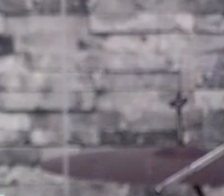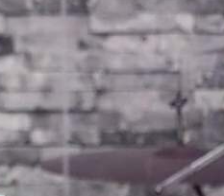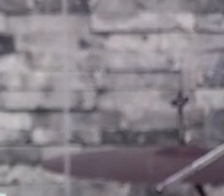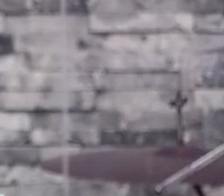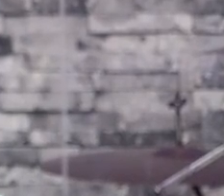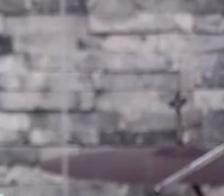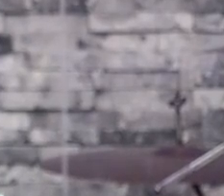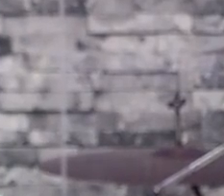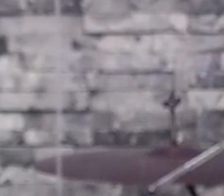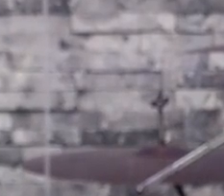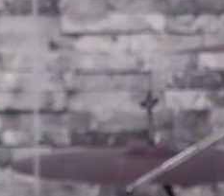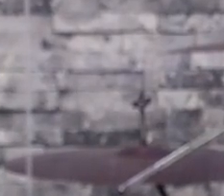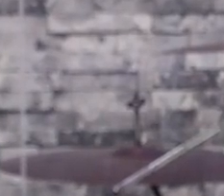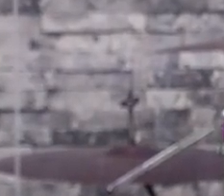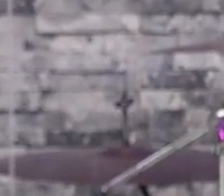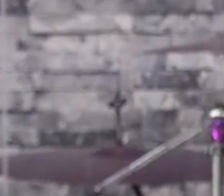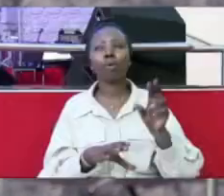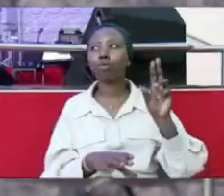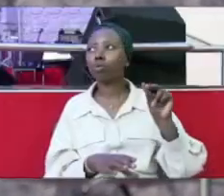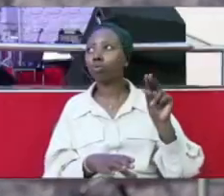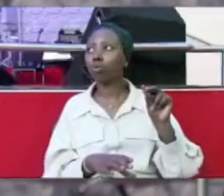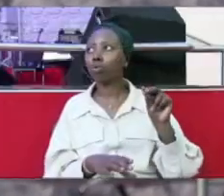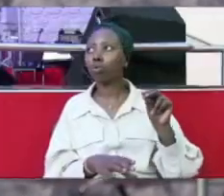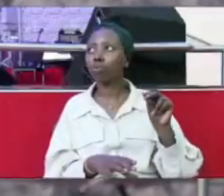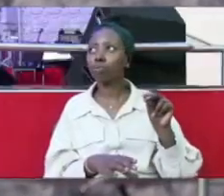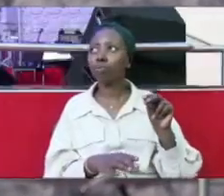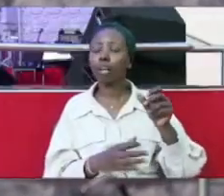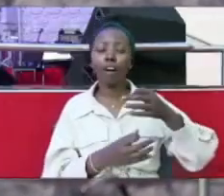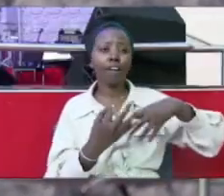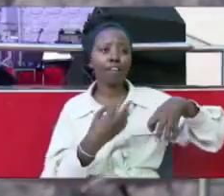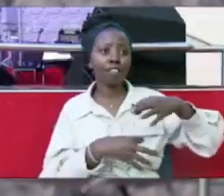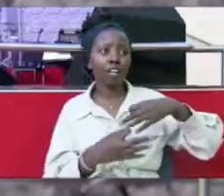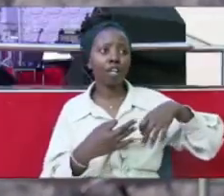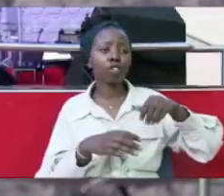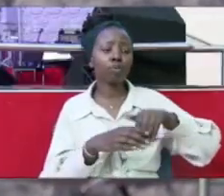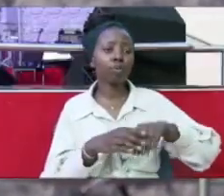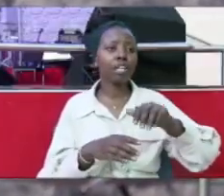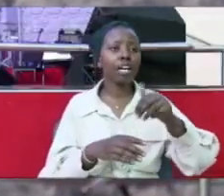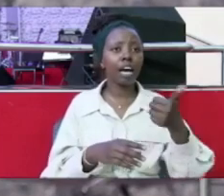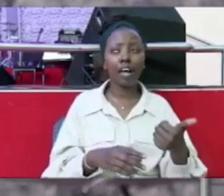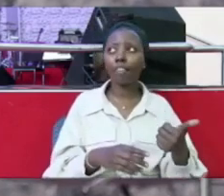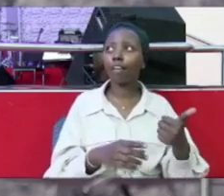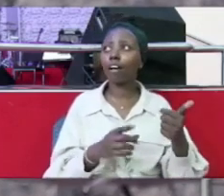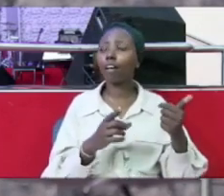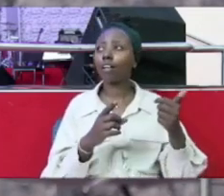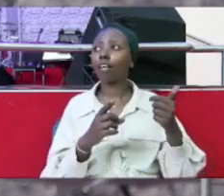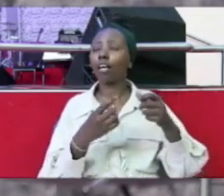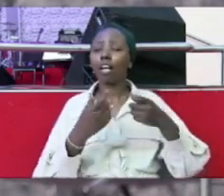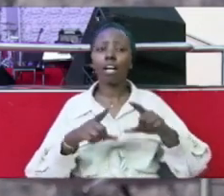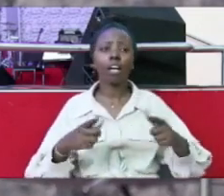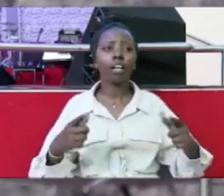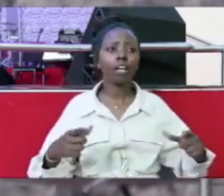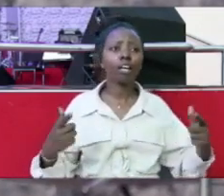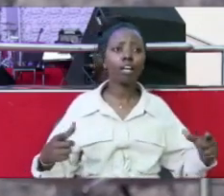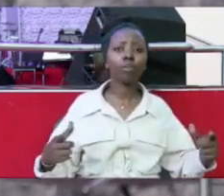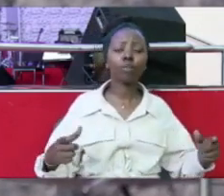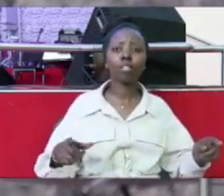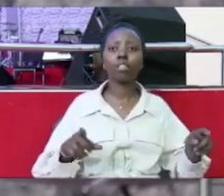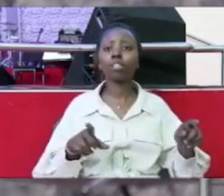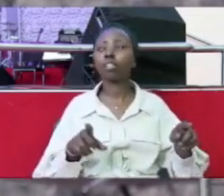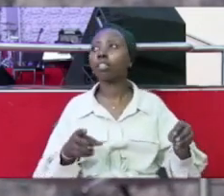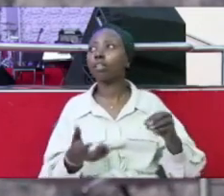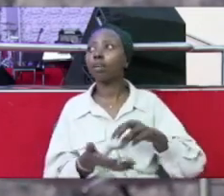kanisani. The Greek word for fellowship. Jina la Kigiriki la ushirika. Is koinonia. Ni